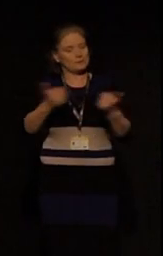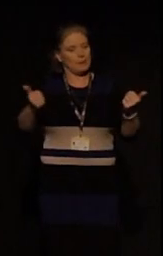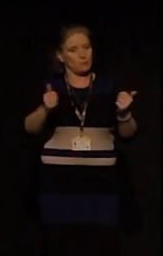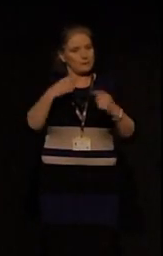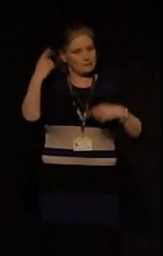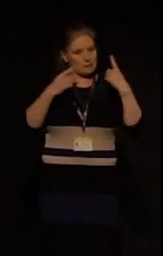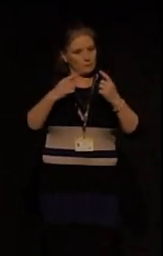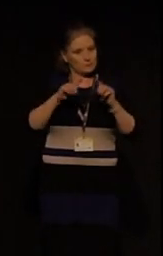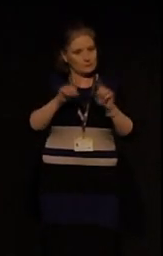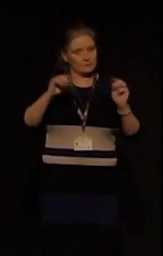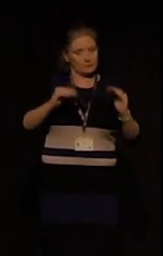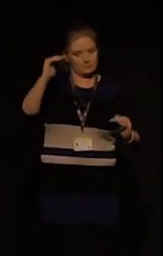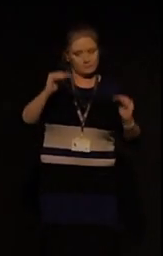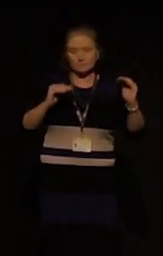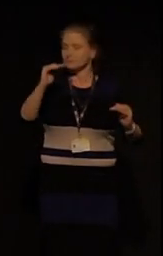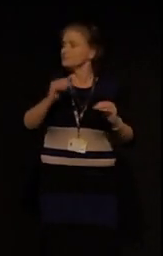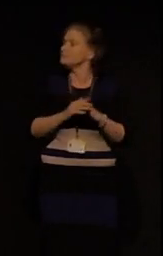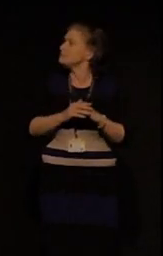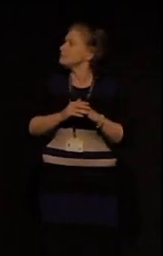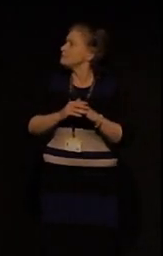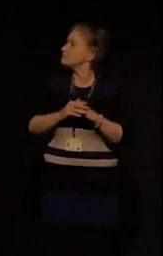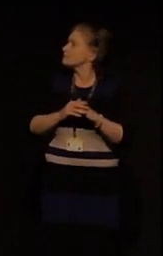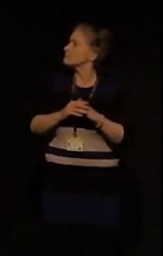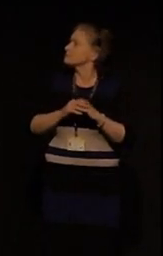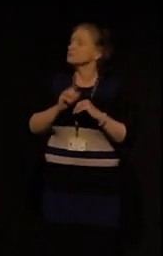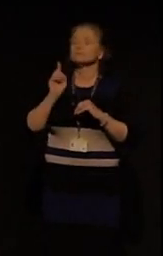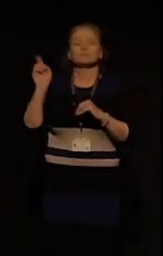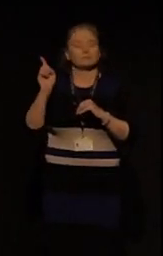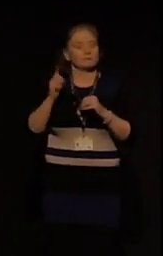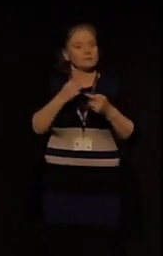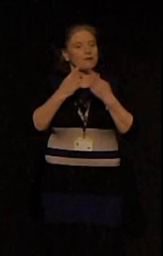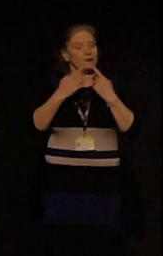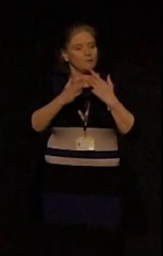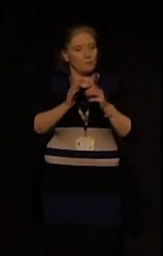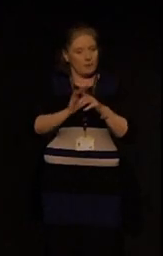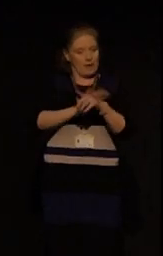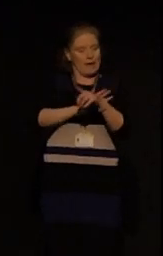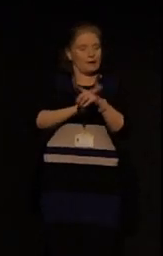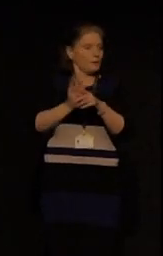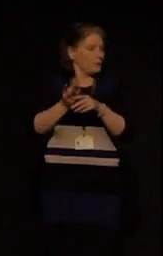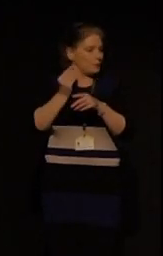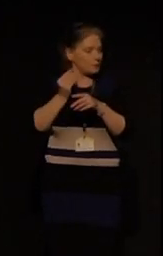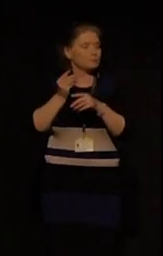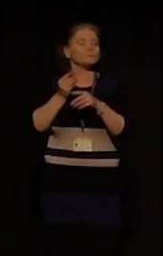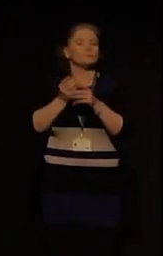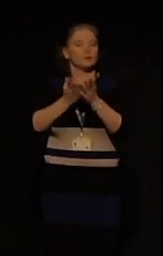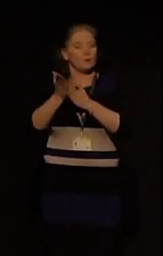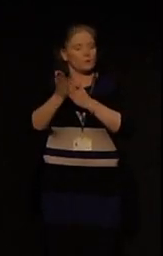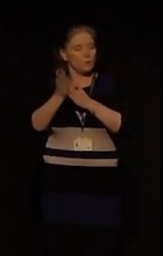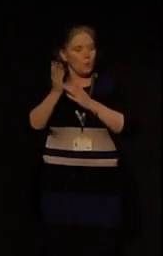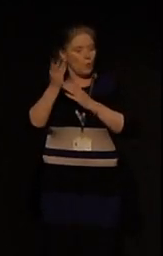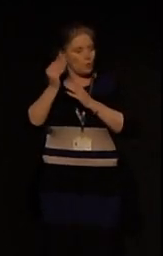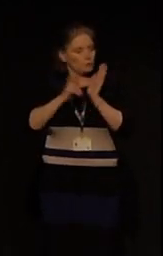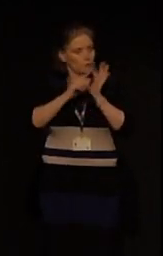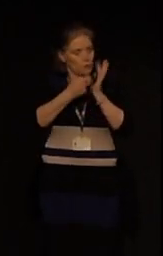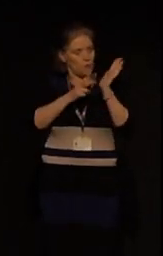various components. And then its information from the sensory hair cells are relayed out from the auditory nerve